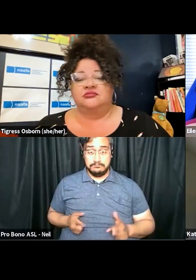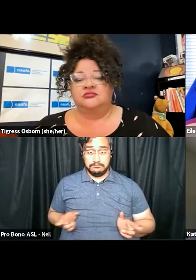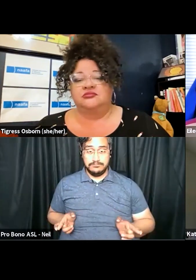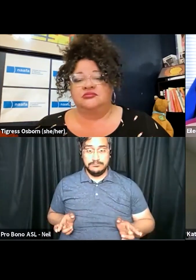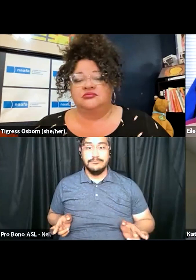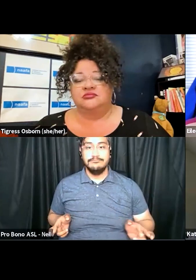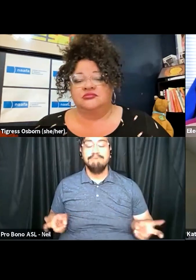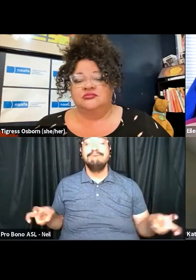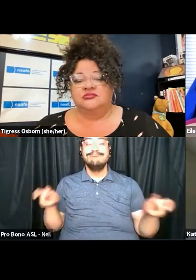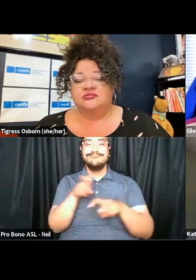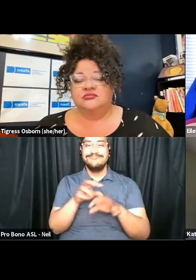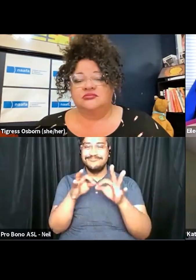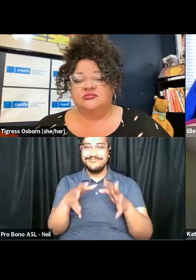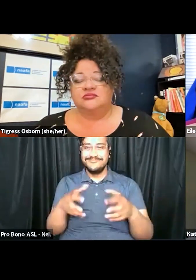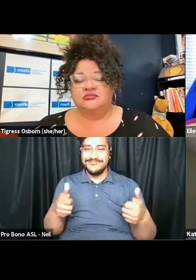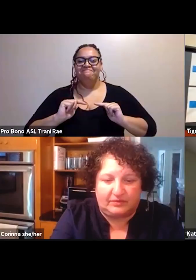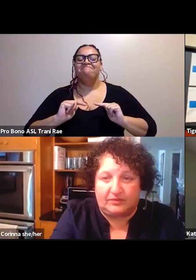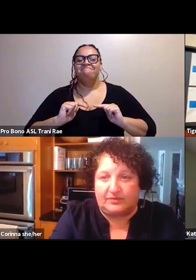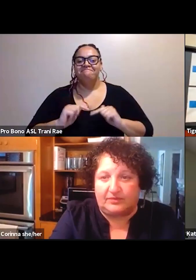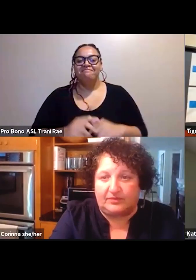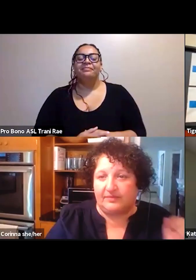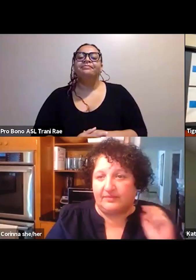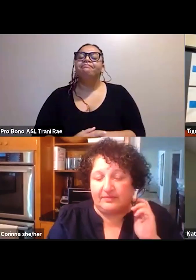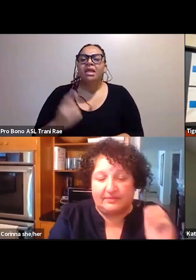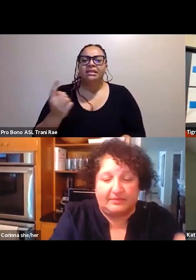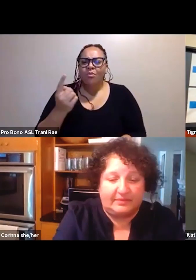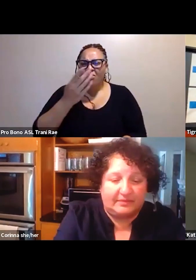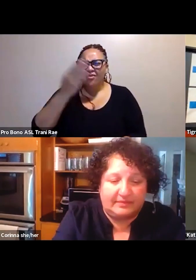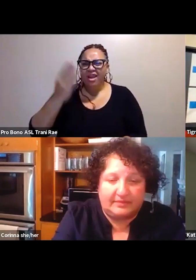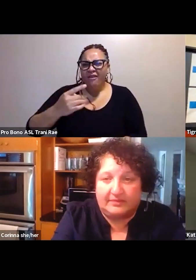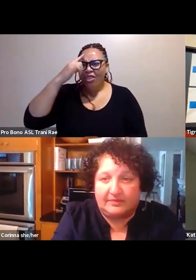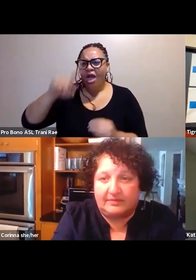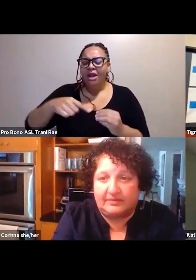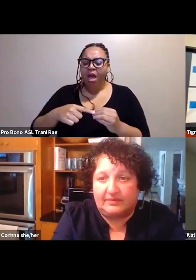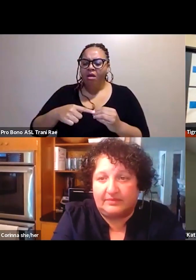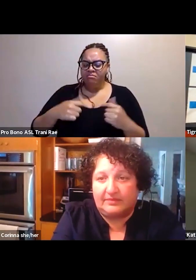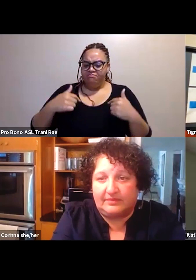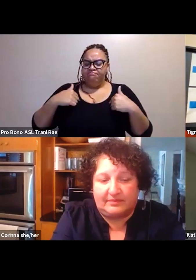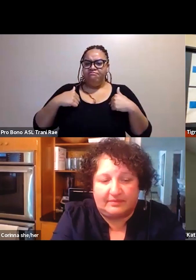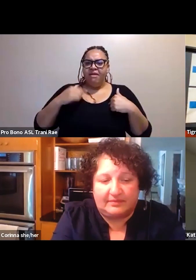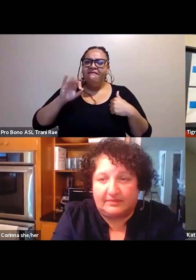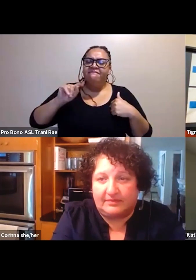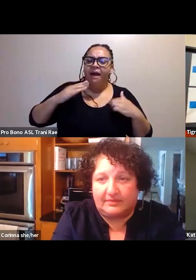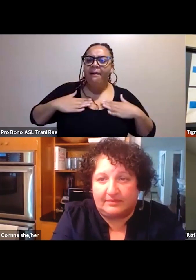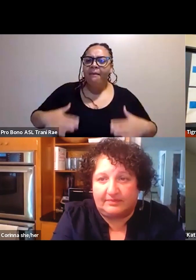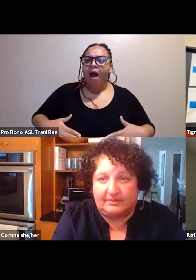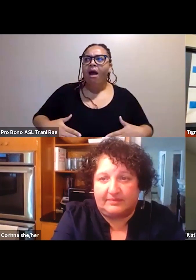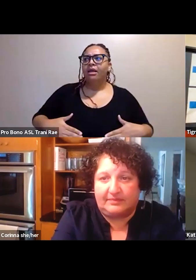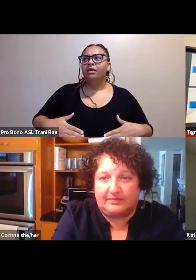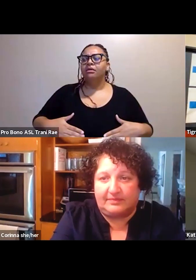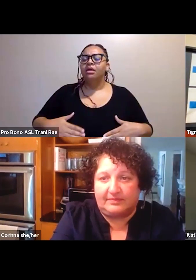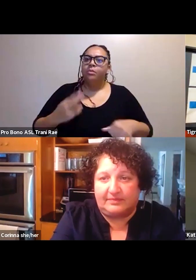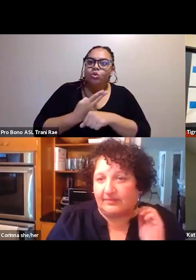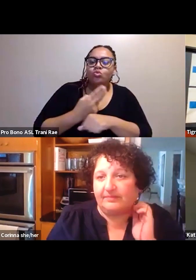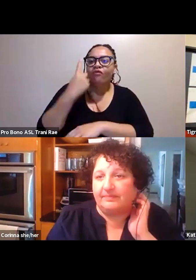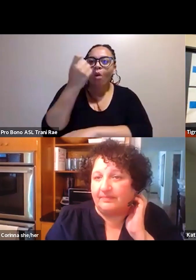that has never thought of their fat body as an activist voice will come up and say,